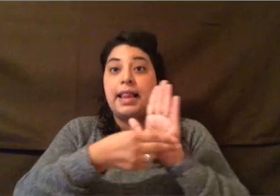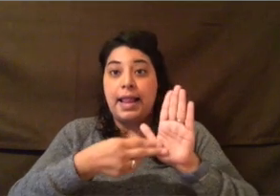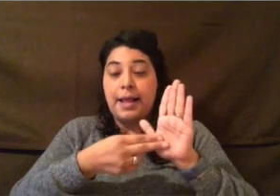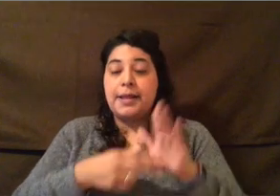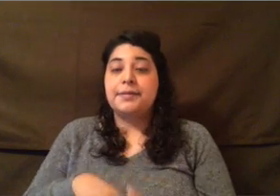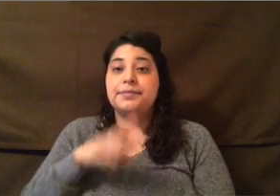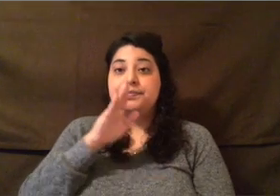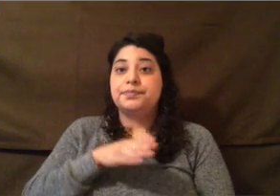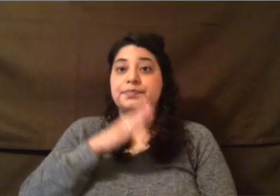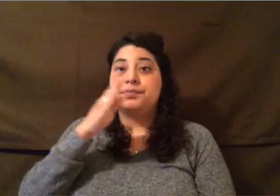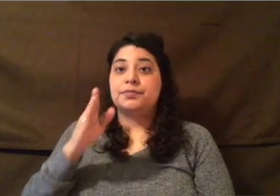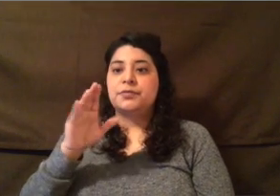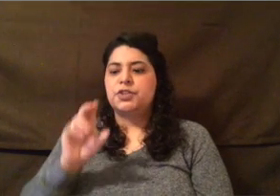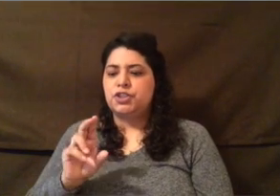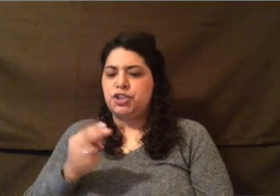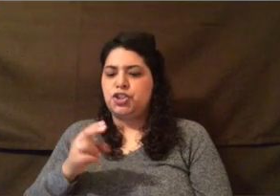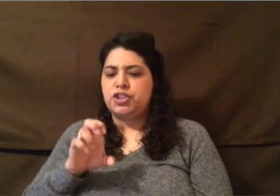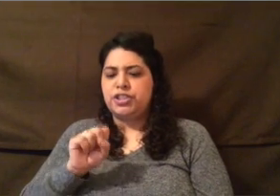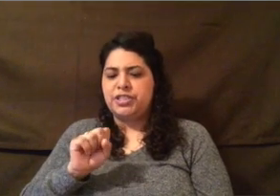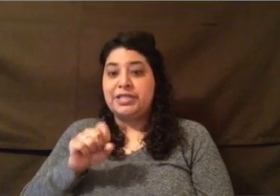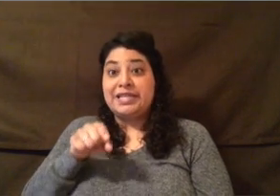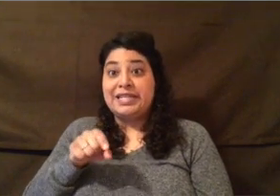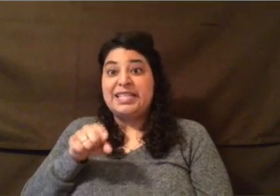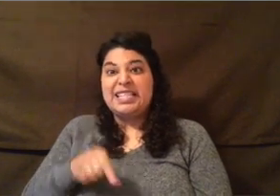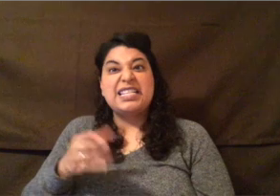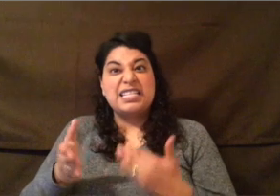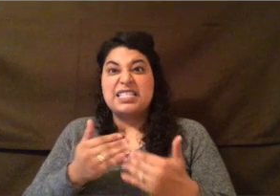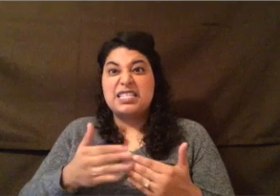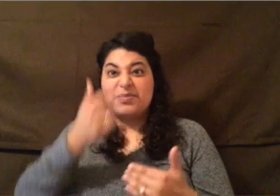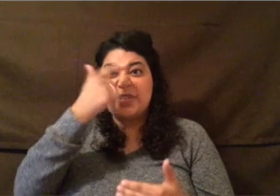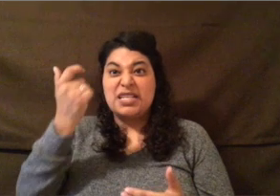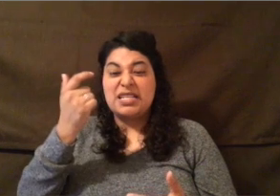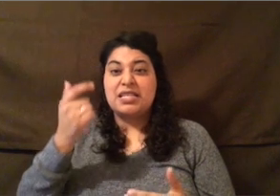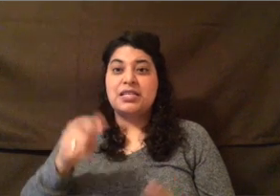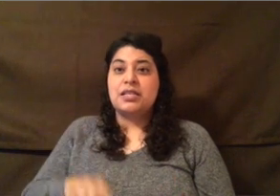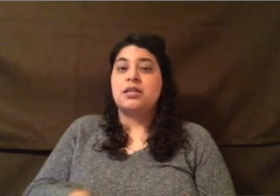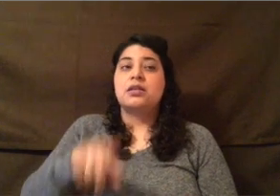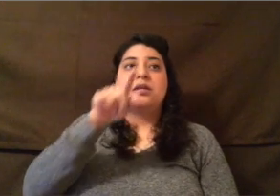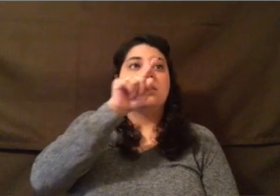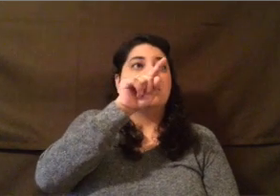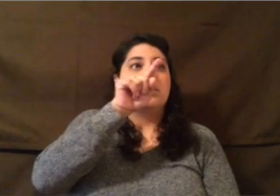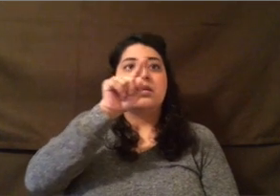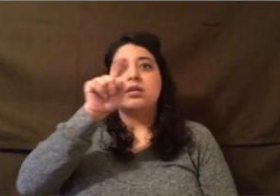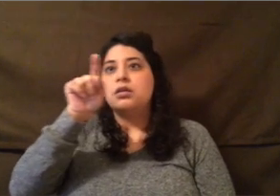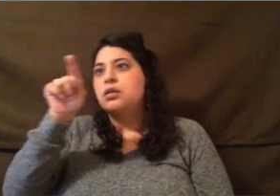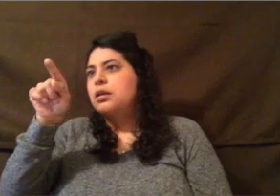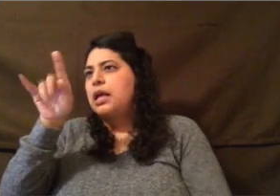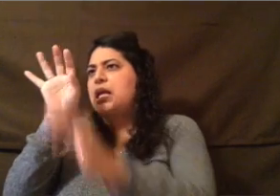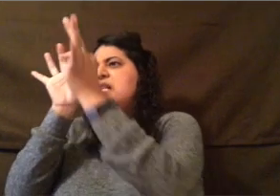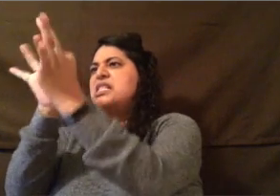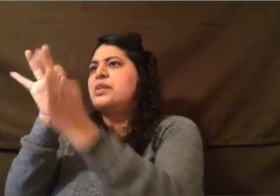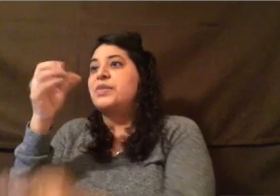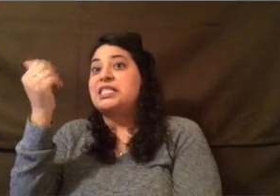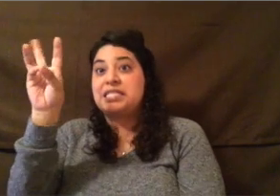to chess. This is easy because it is all the way across and it lands exactly at